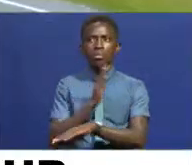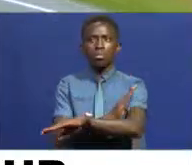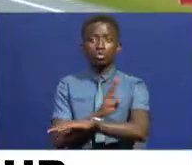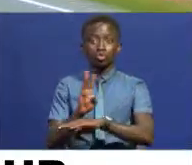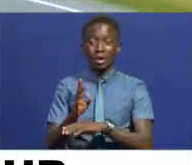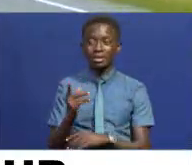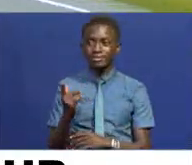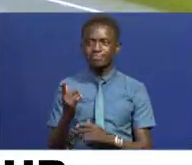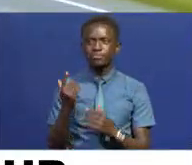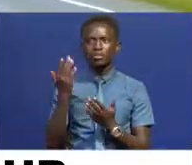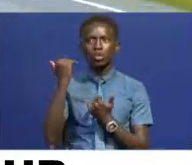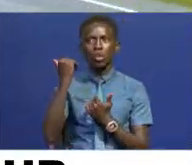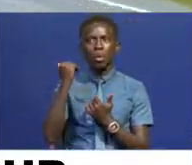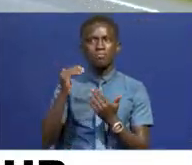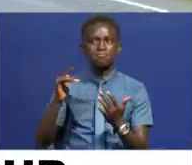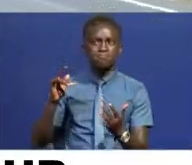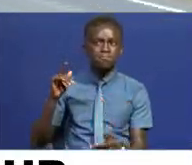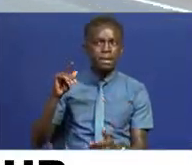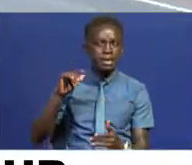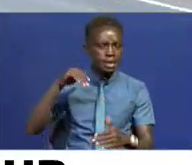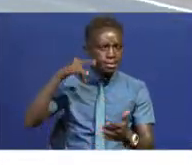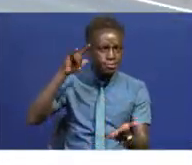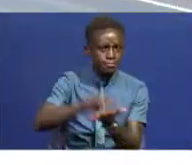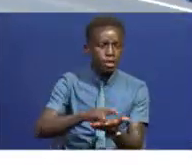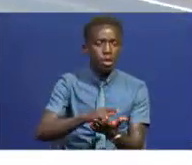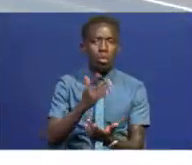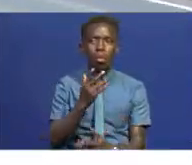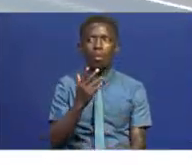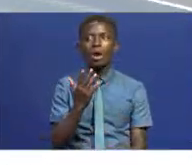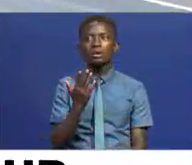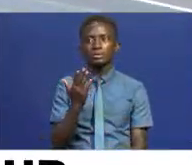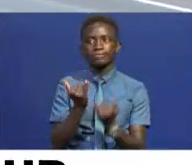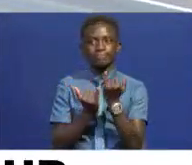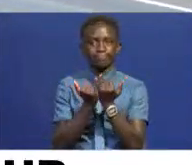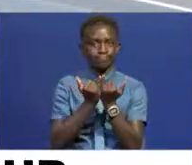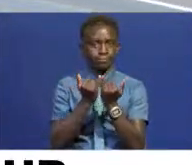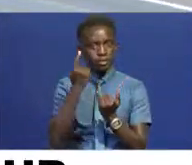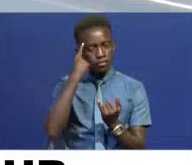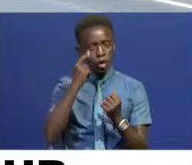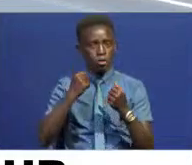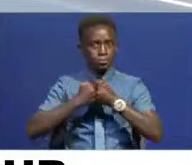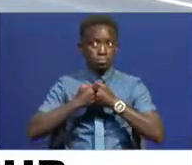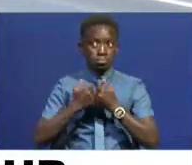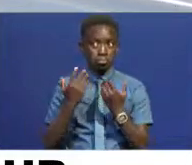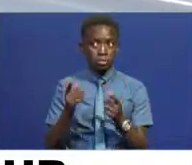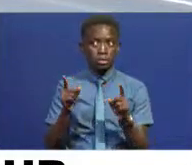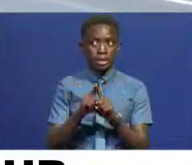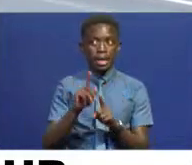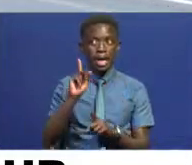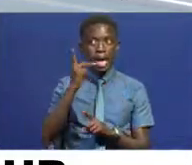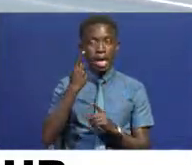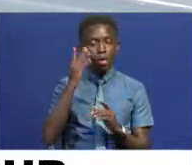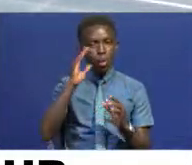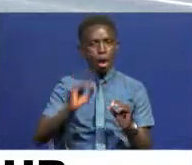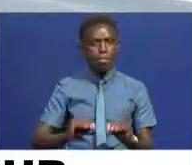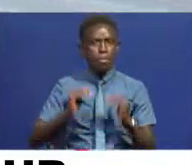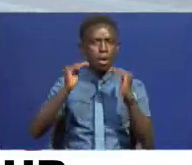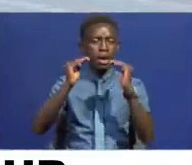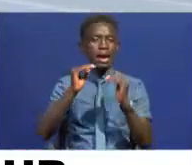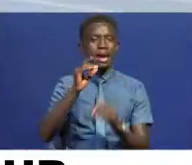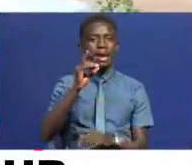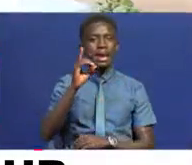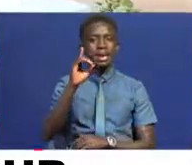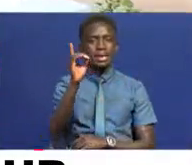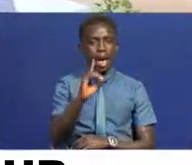of Saturday's showdown in 200 meters. Kenya is hopeful of the Continental Tour being upgraded to a Diamond League meet after this year's